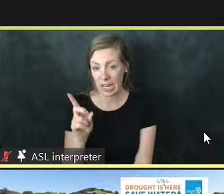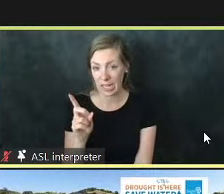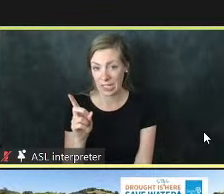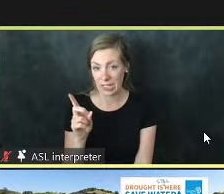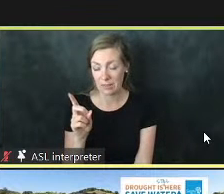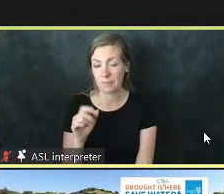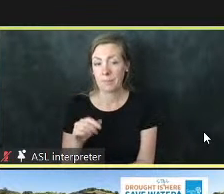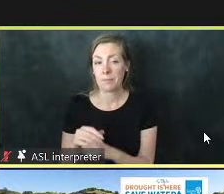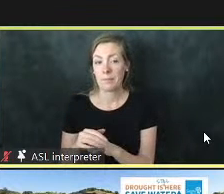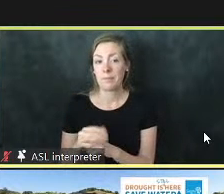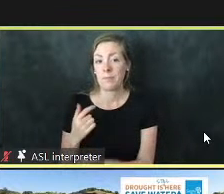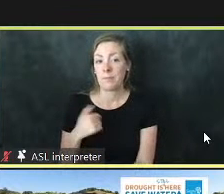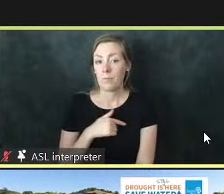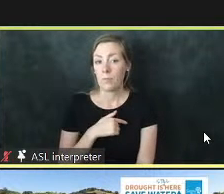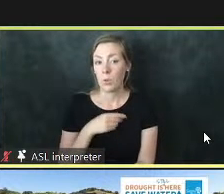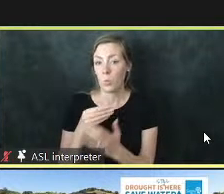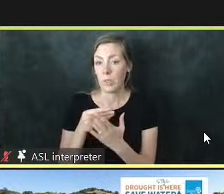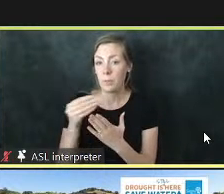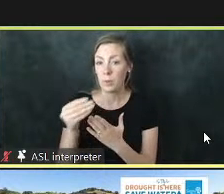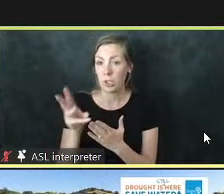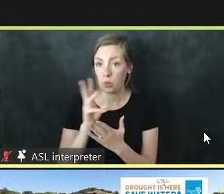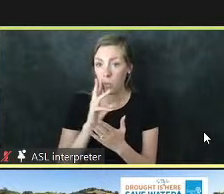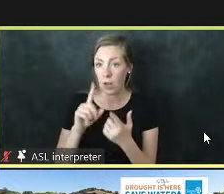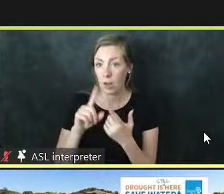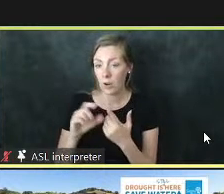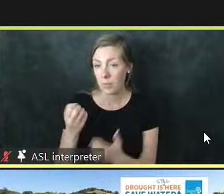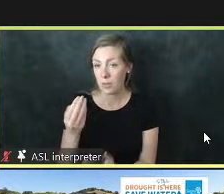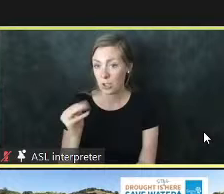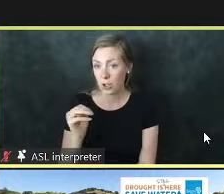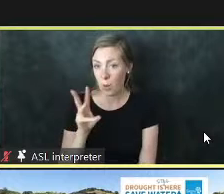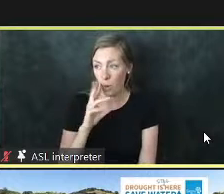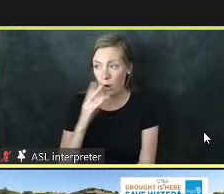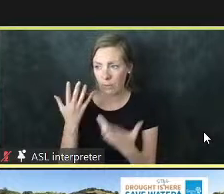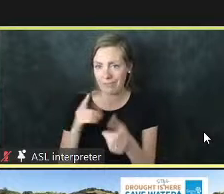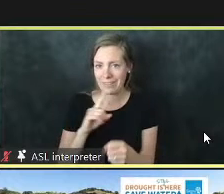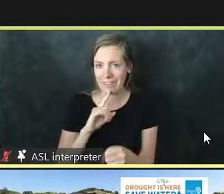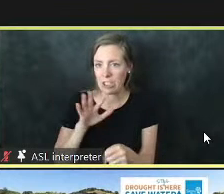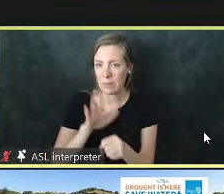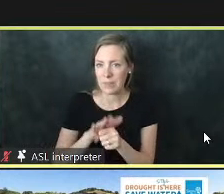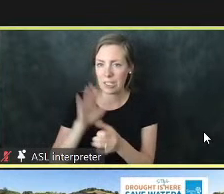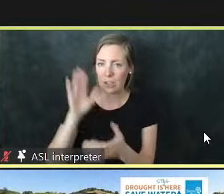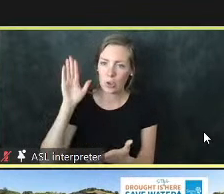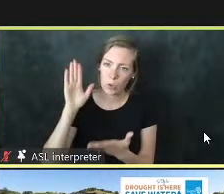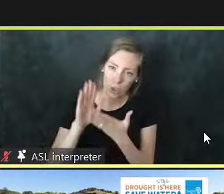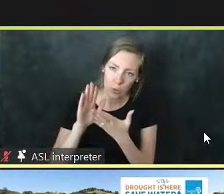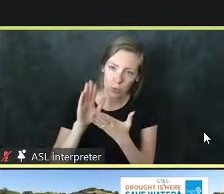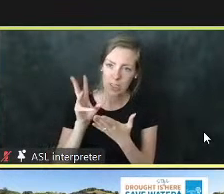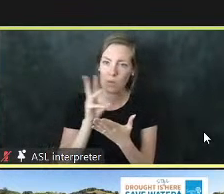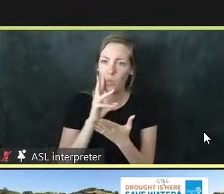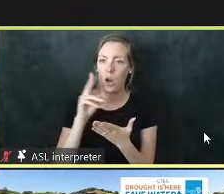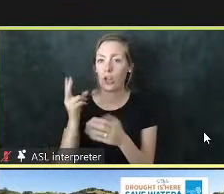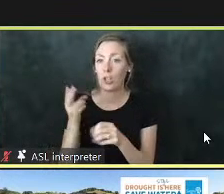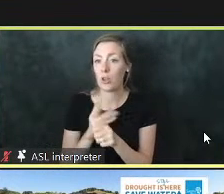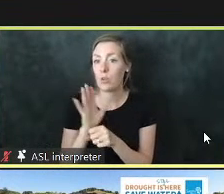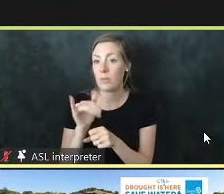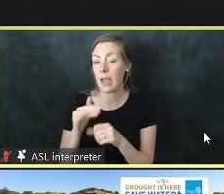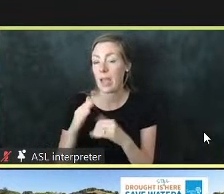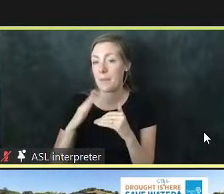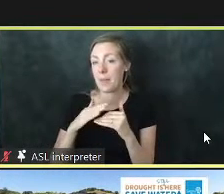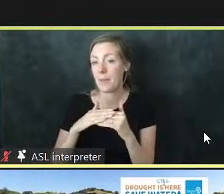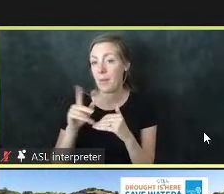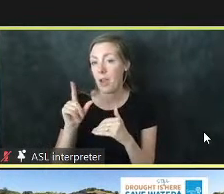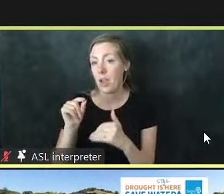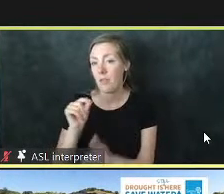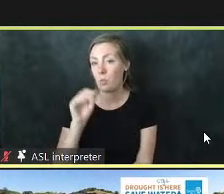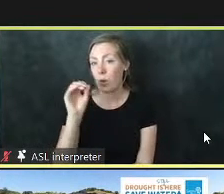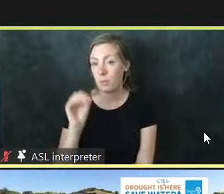that purchase producción water from Sonoma Water, bajo we emergencia. committed to reducing water Estamos use decididos by at de least guardar 20%